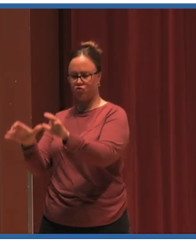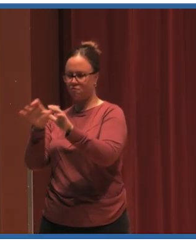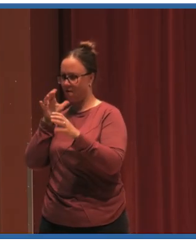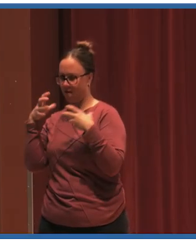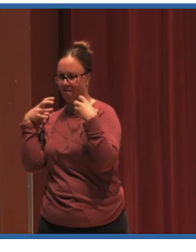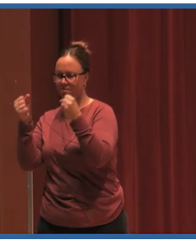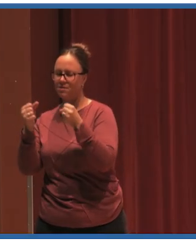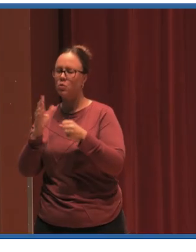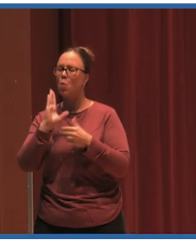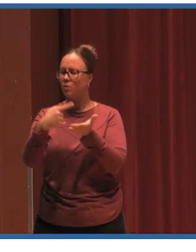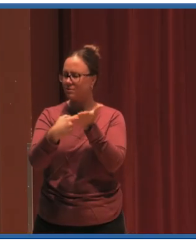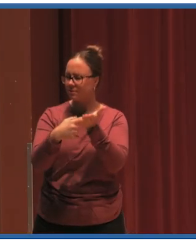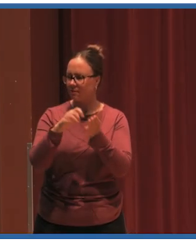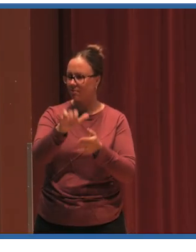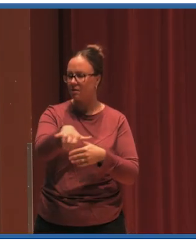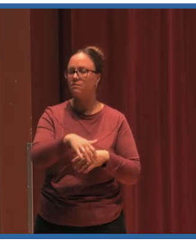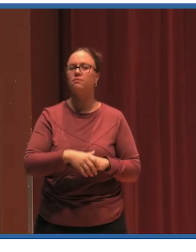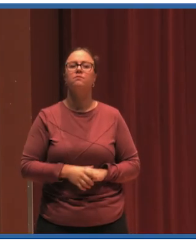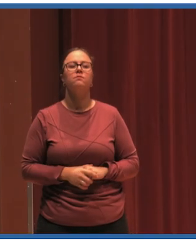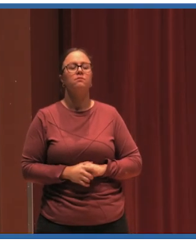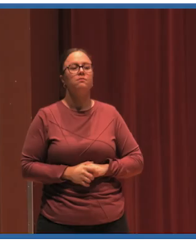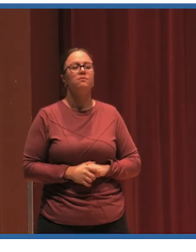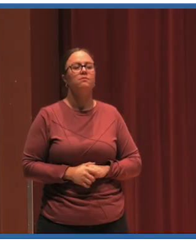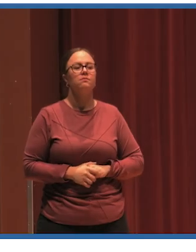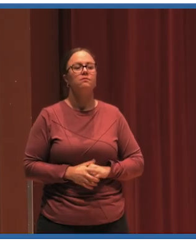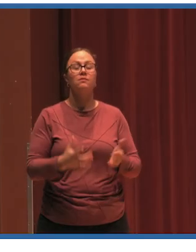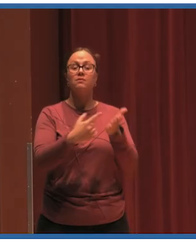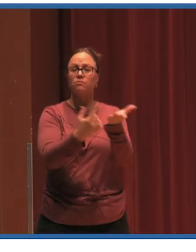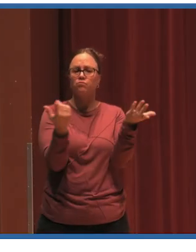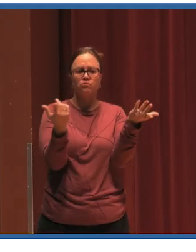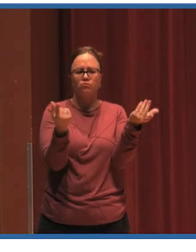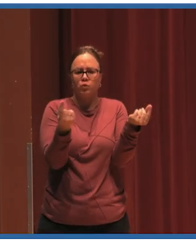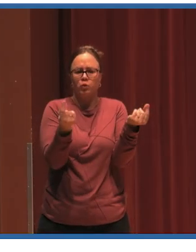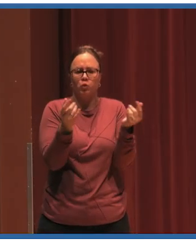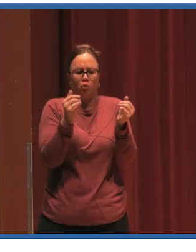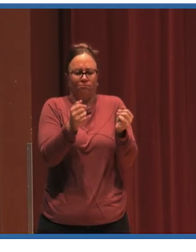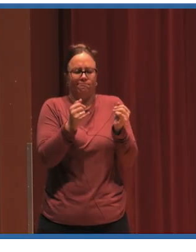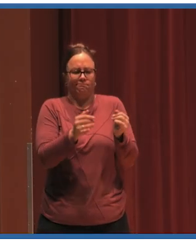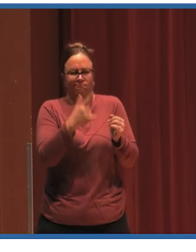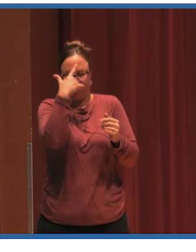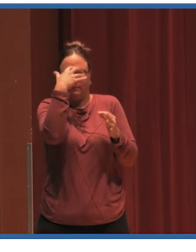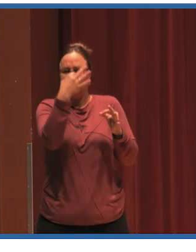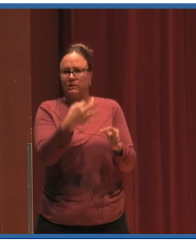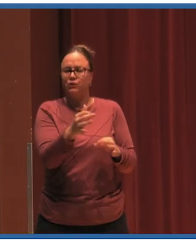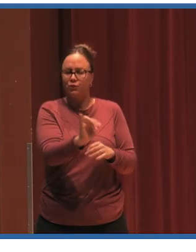about that. But we will talk about some things that you can do at individual levels also.